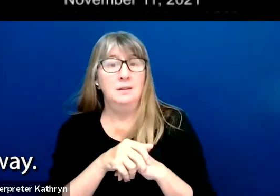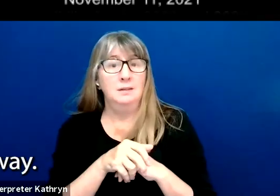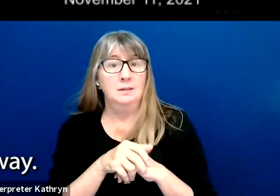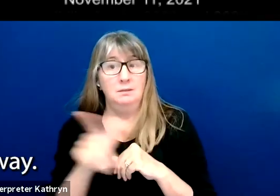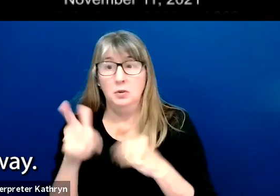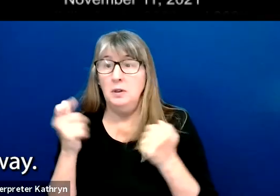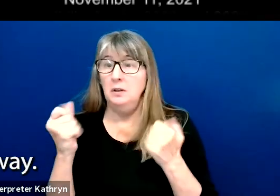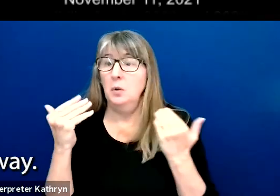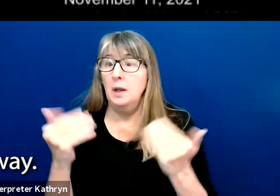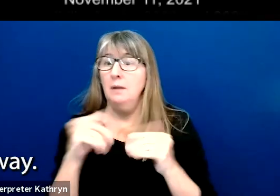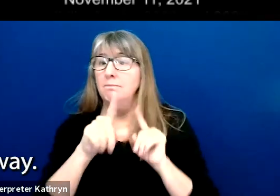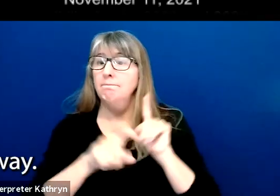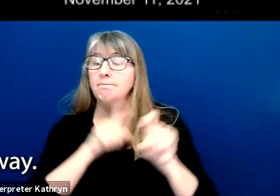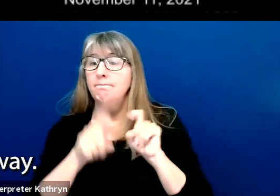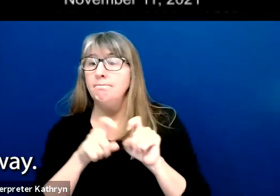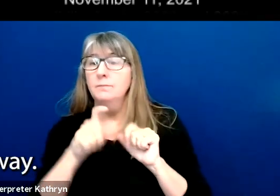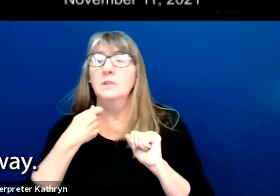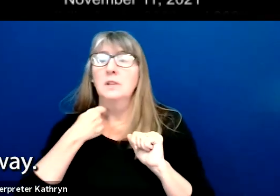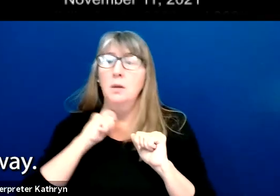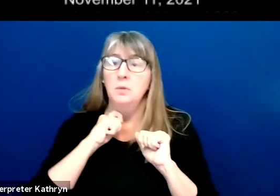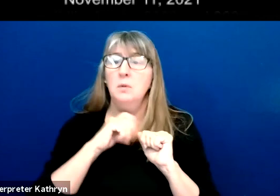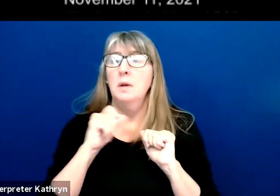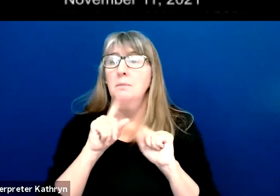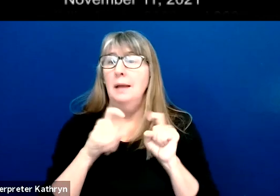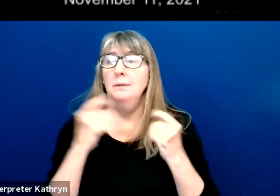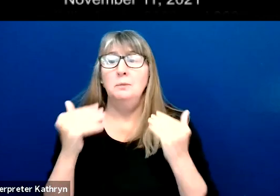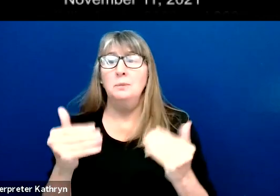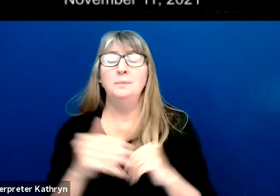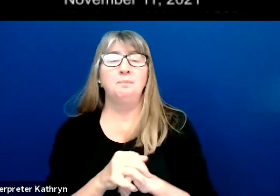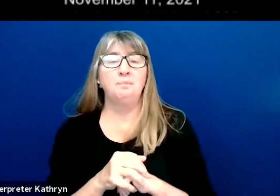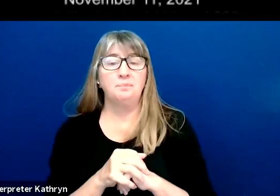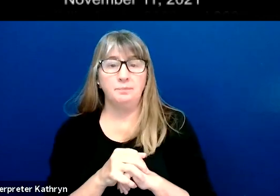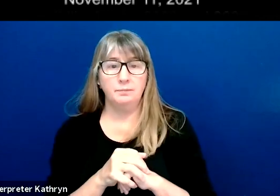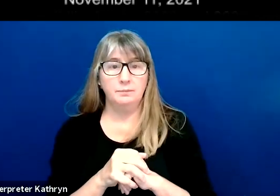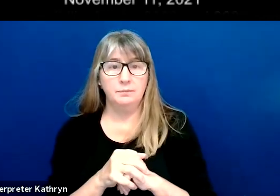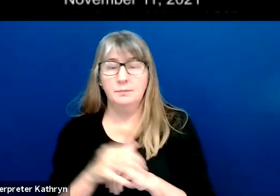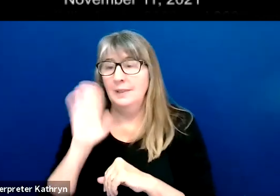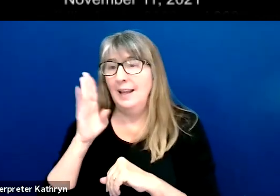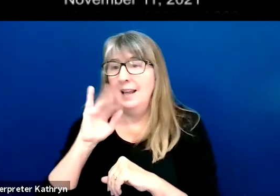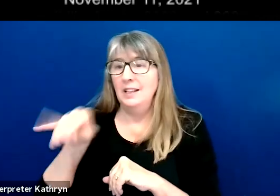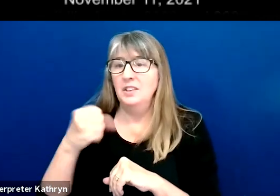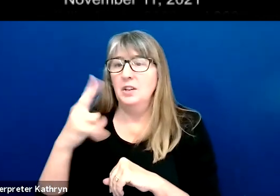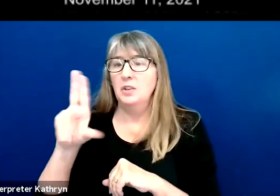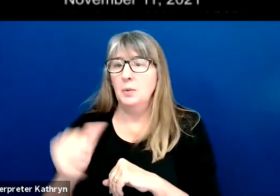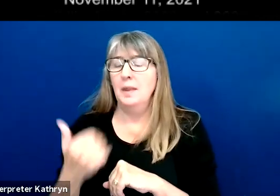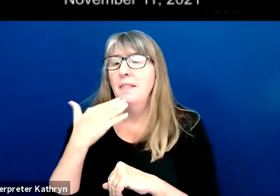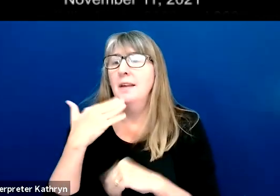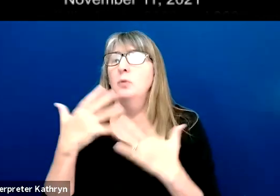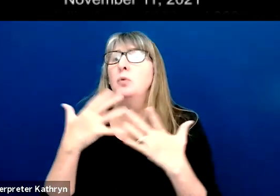can go ahead and unmute your microphone and ask away. Hi, Joshua. Thanks so much